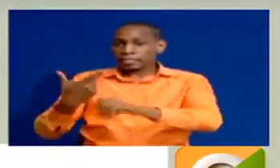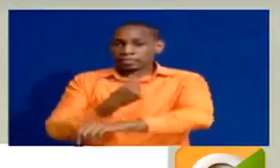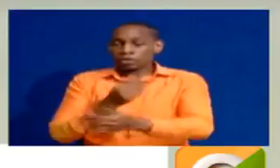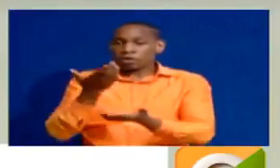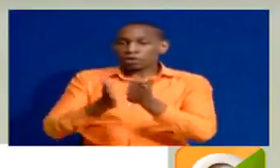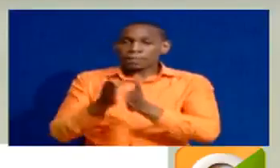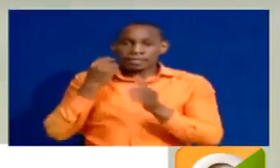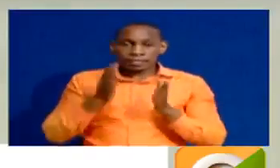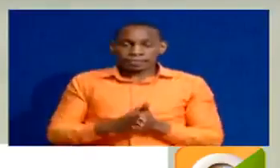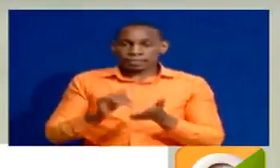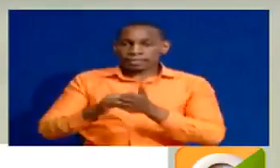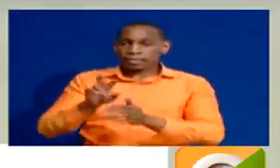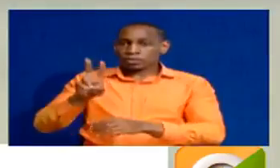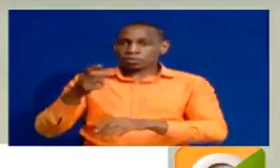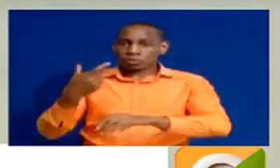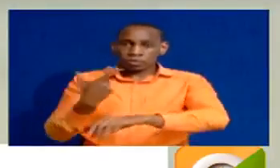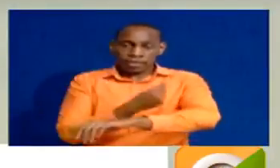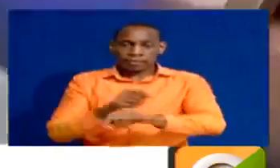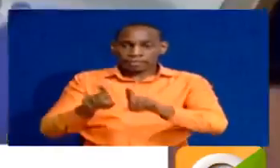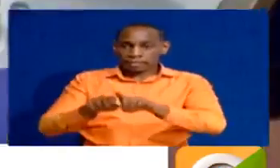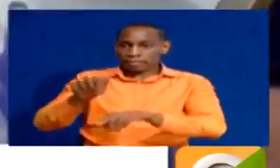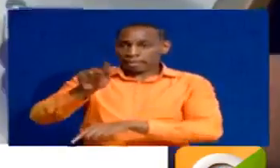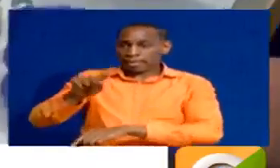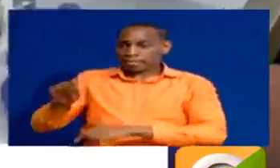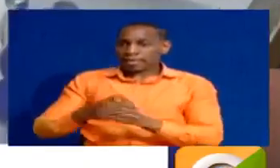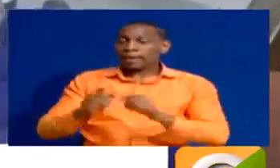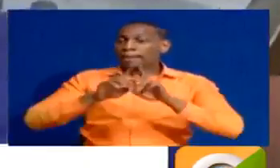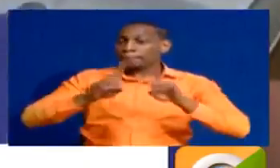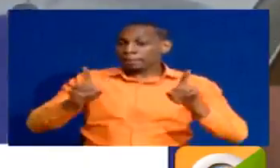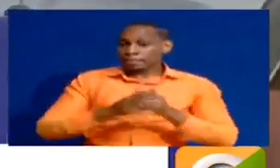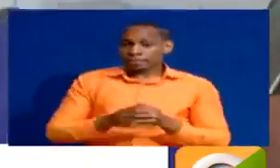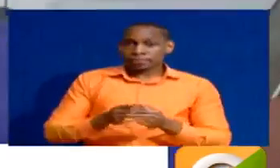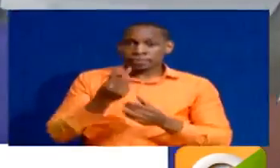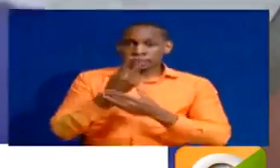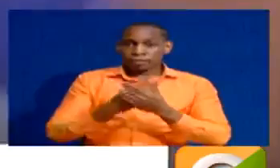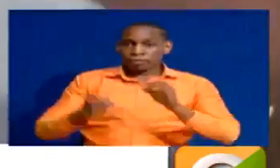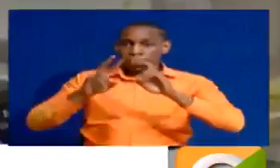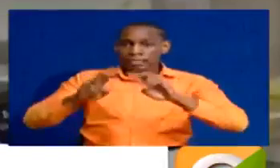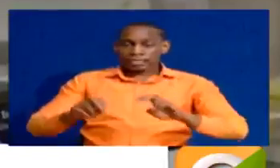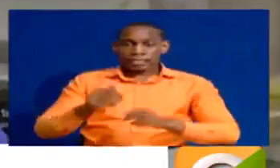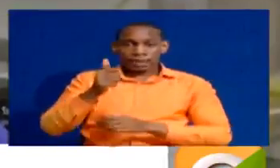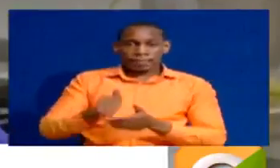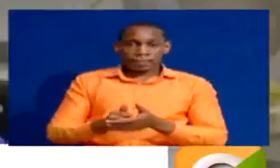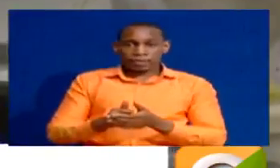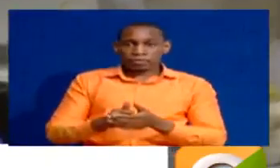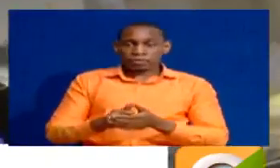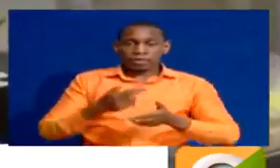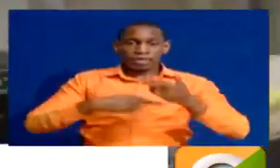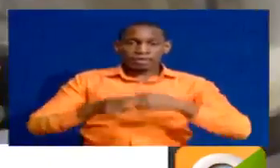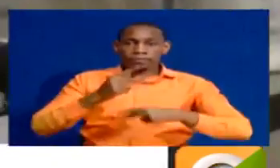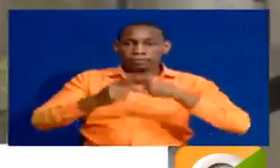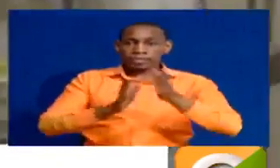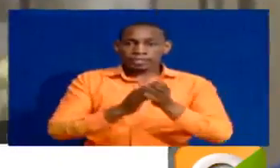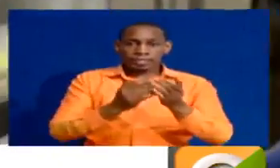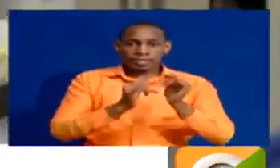than they did in patients who had received two doses of the AstraZeneca vaccine. However, both studies have not gone through the peer review process